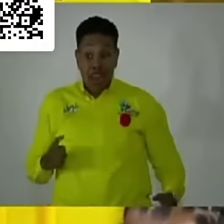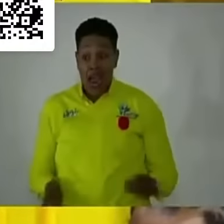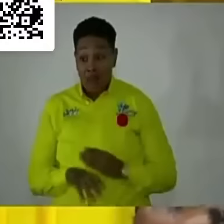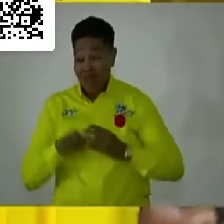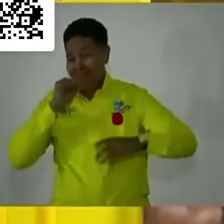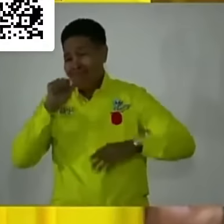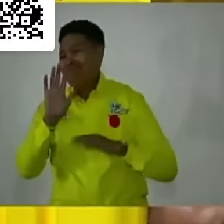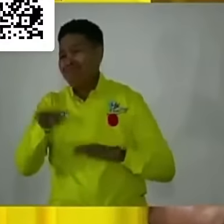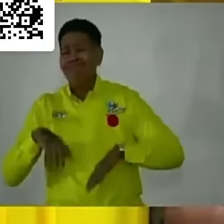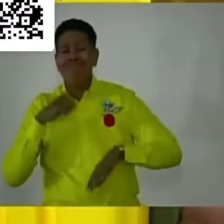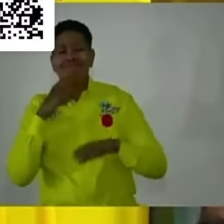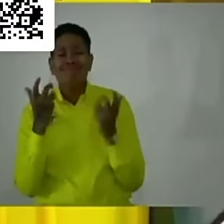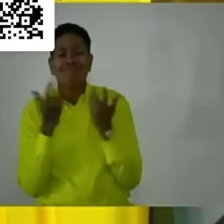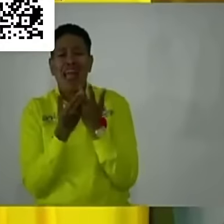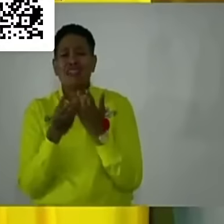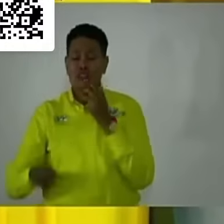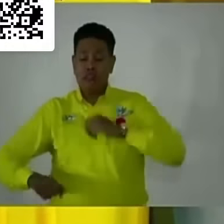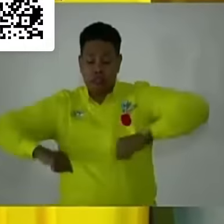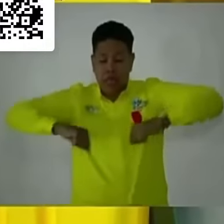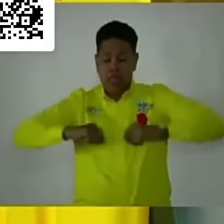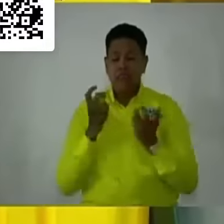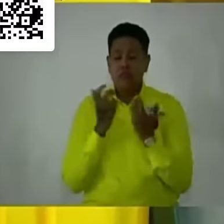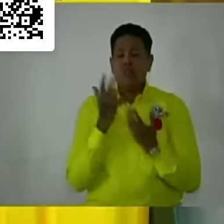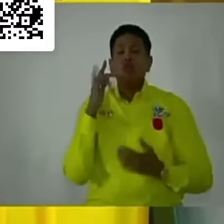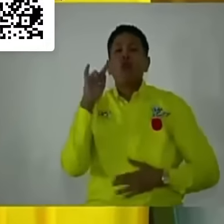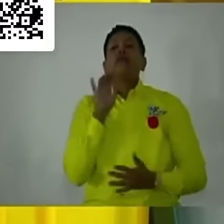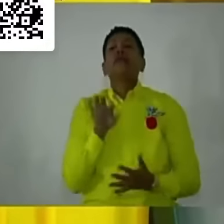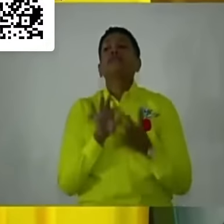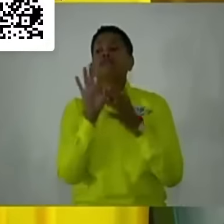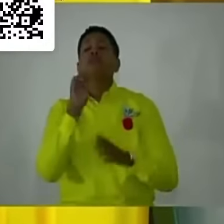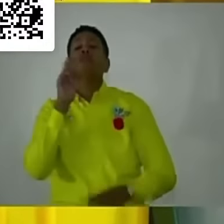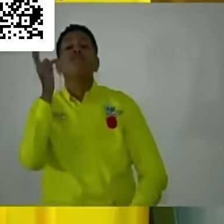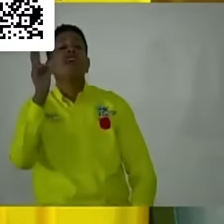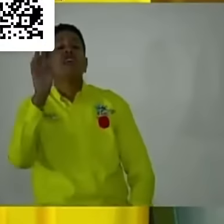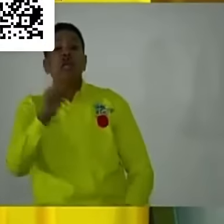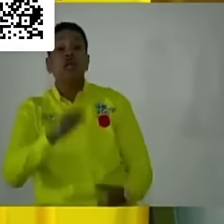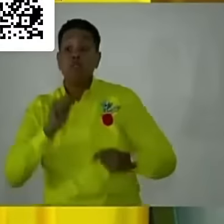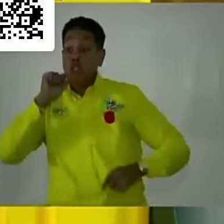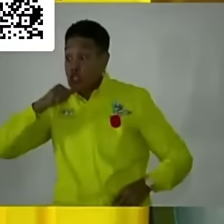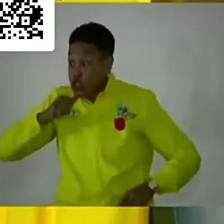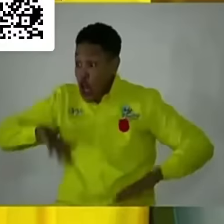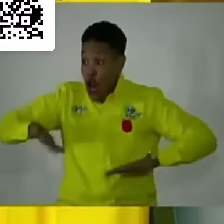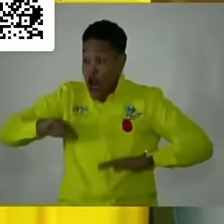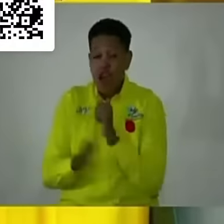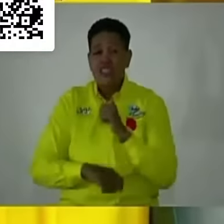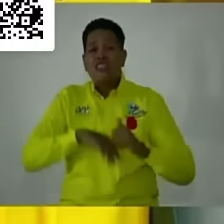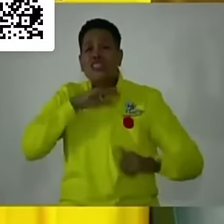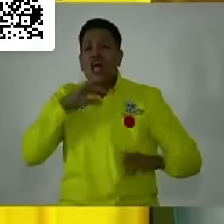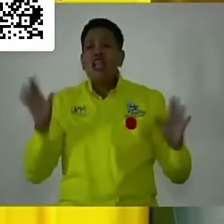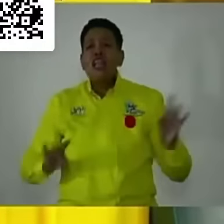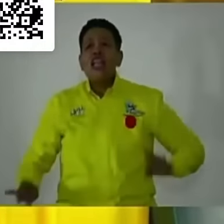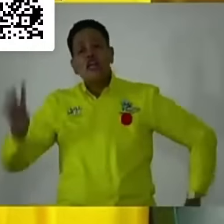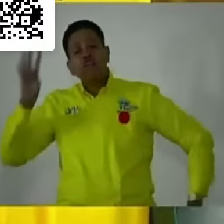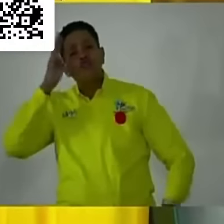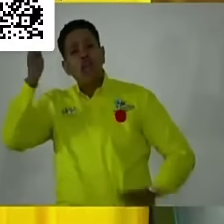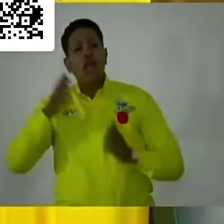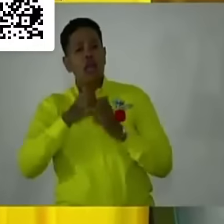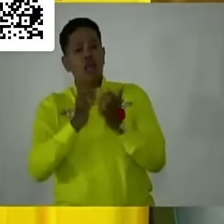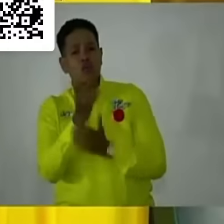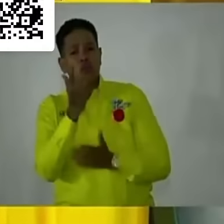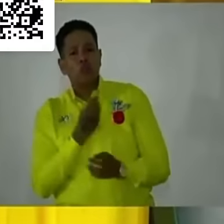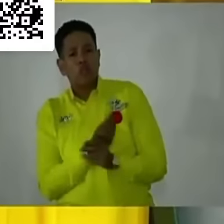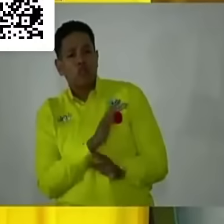not conducive to the space because especially vegetables suffer under the dust created by the